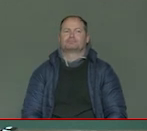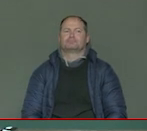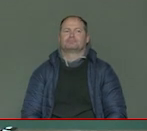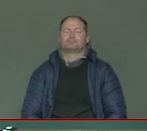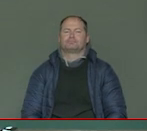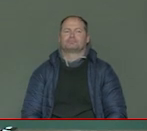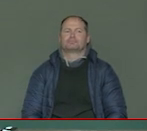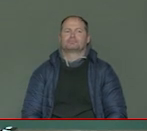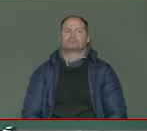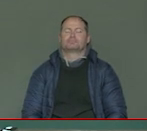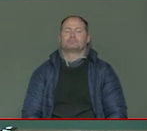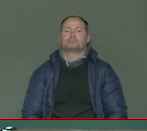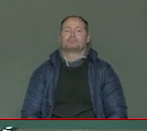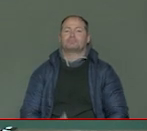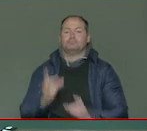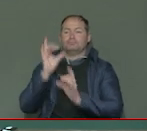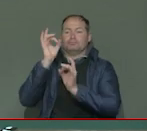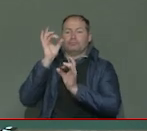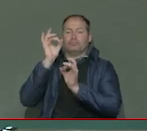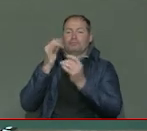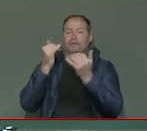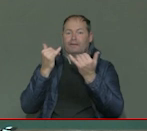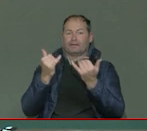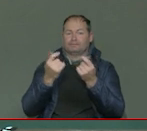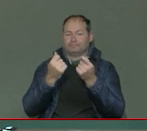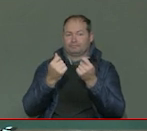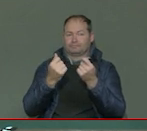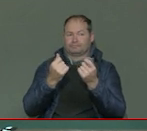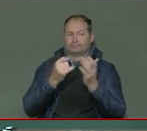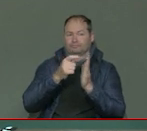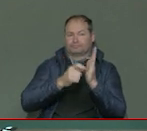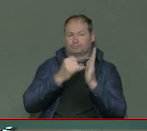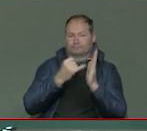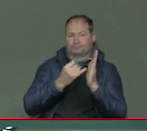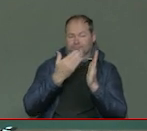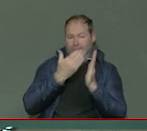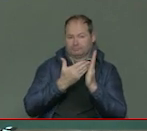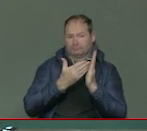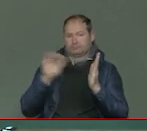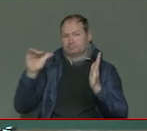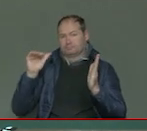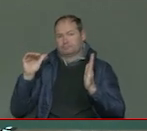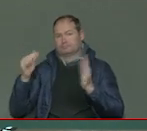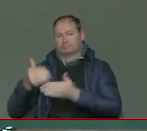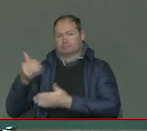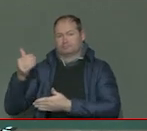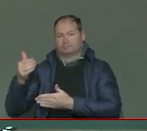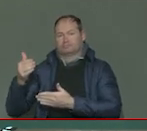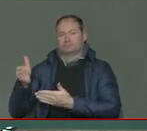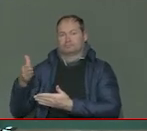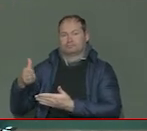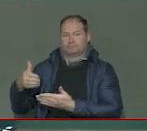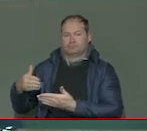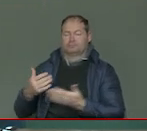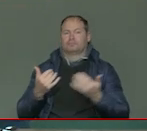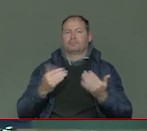Then they say the following information appeared in the cash journals, but not on the bank statement. So that's our outstanding deposits